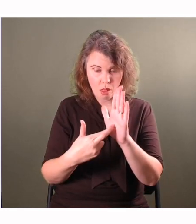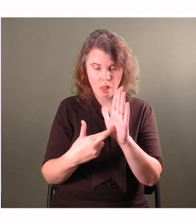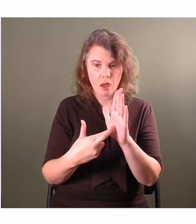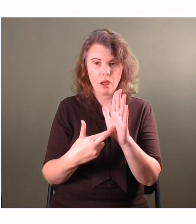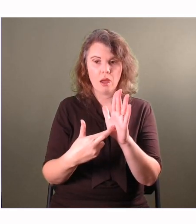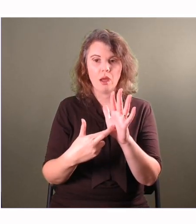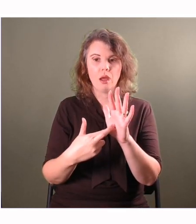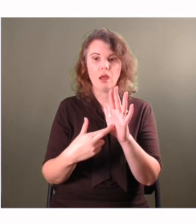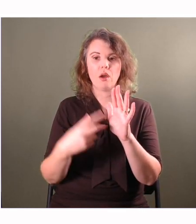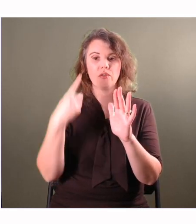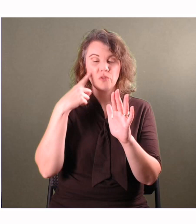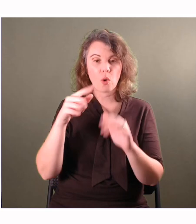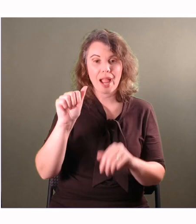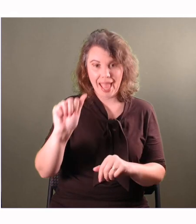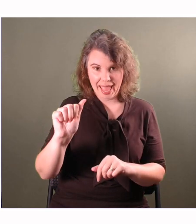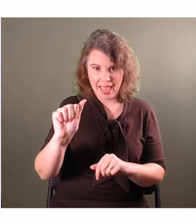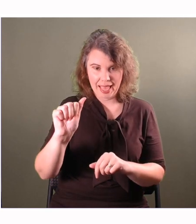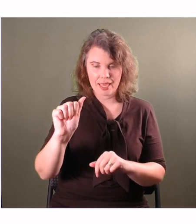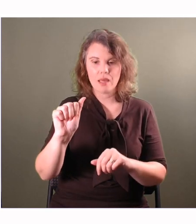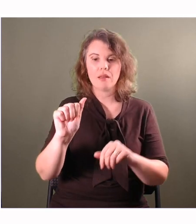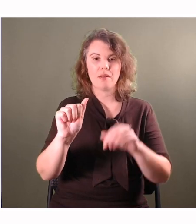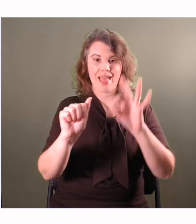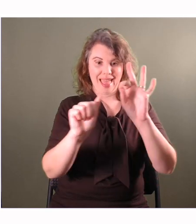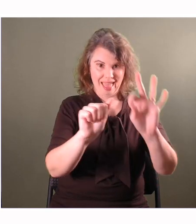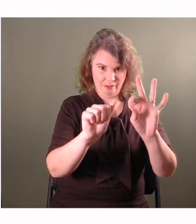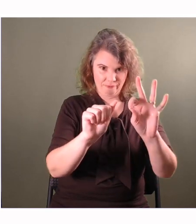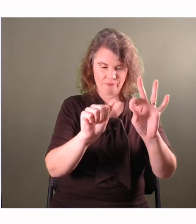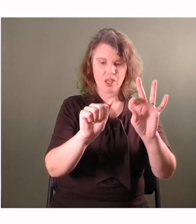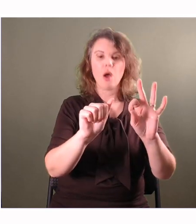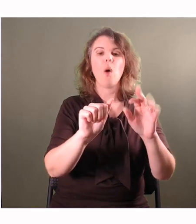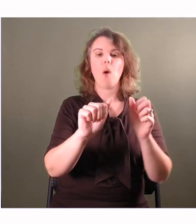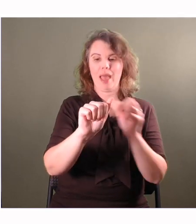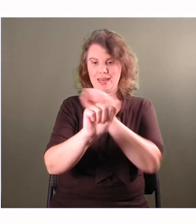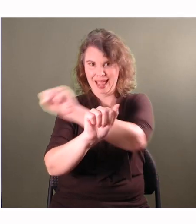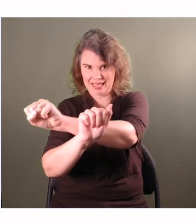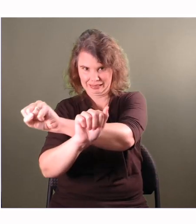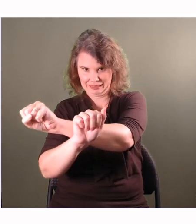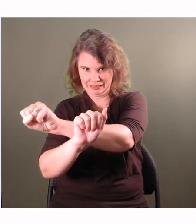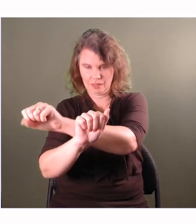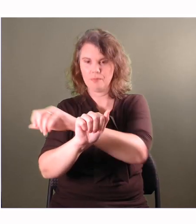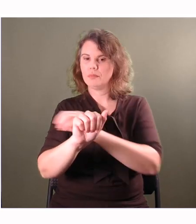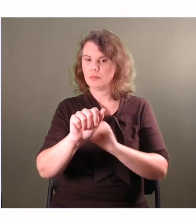for the vowel A, so this